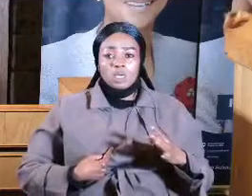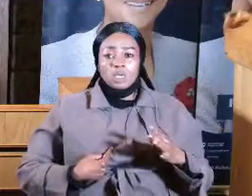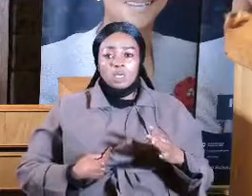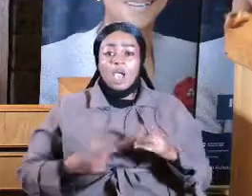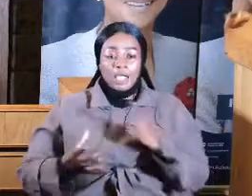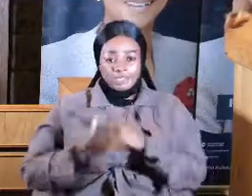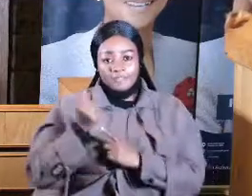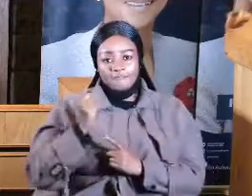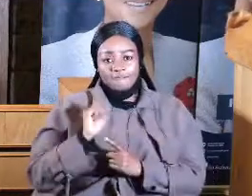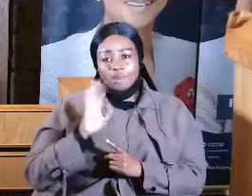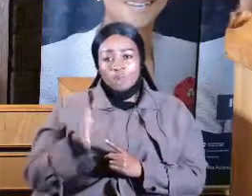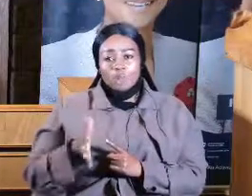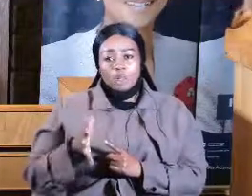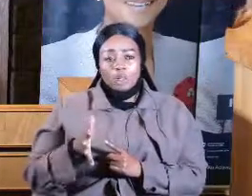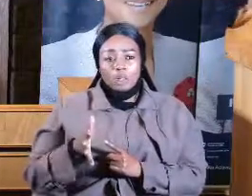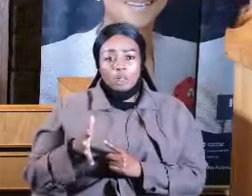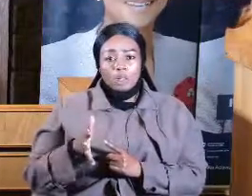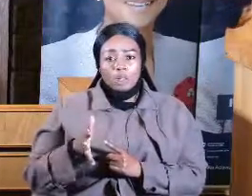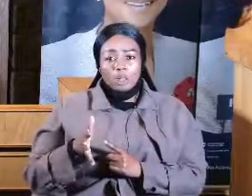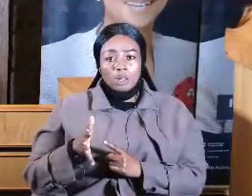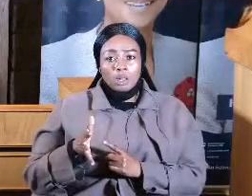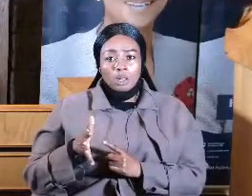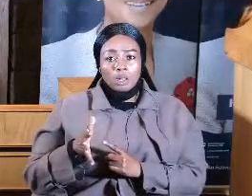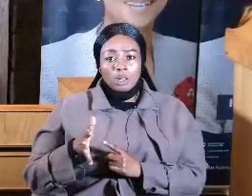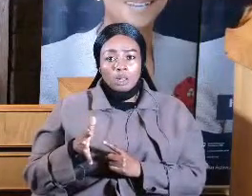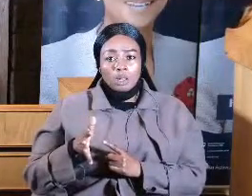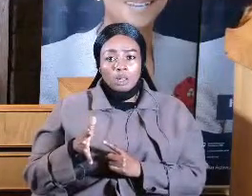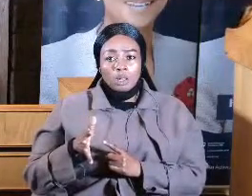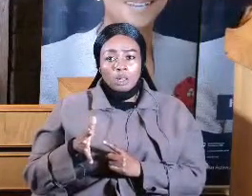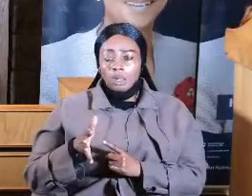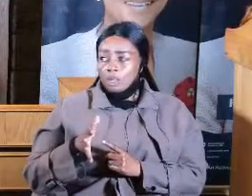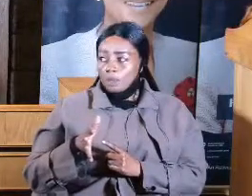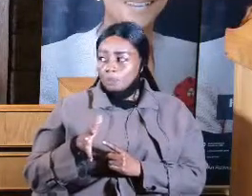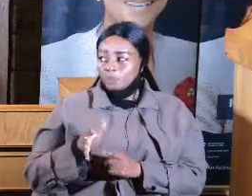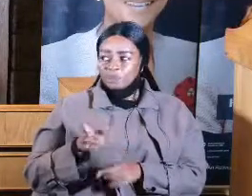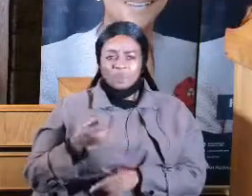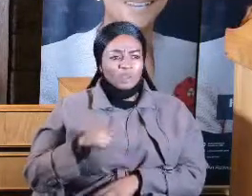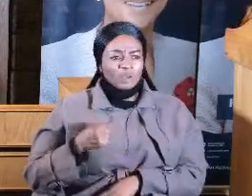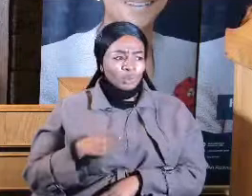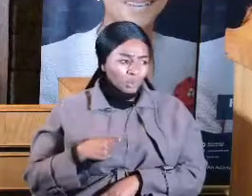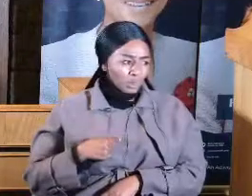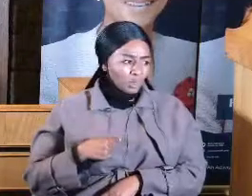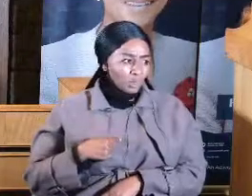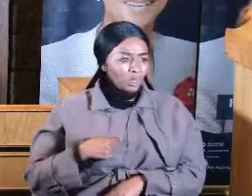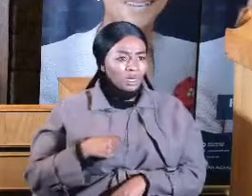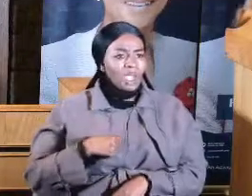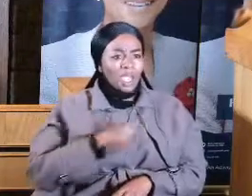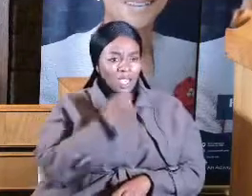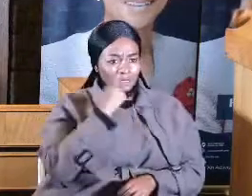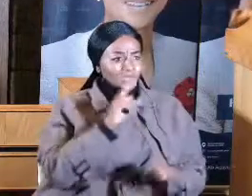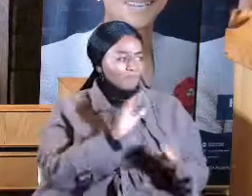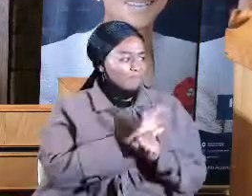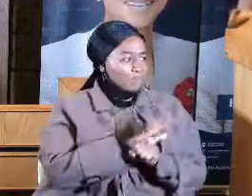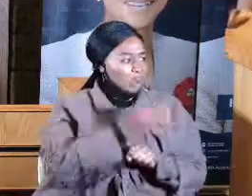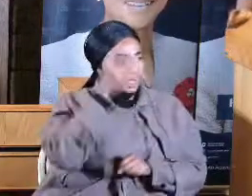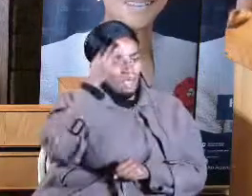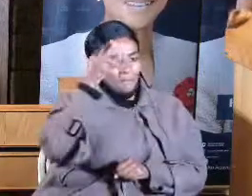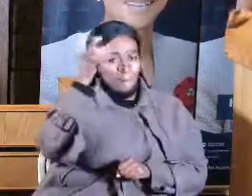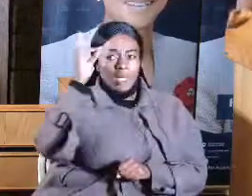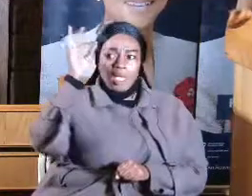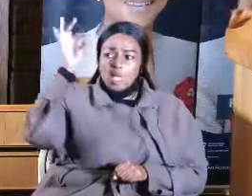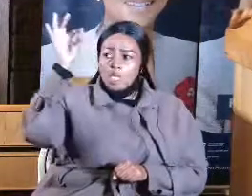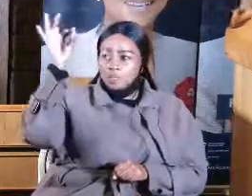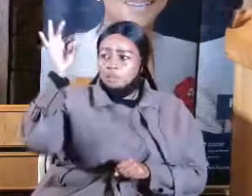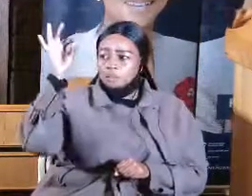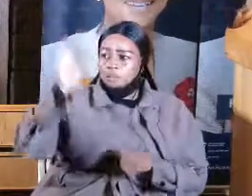to be. And having said that, we do not dismiss the efforts that our government is